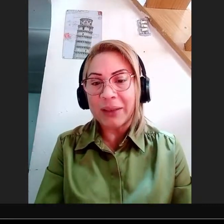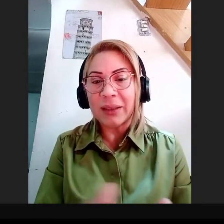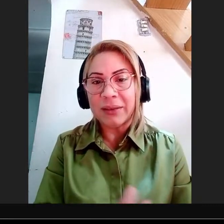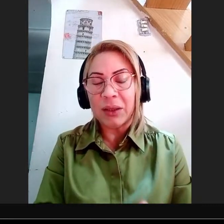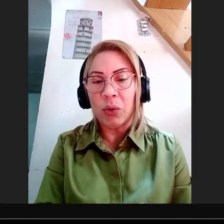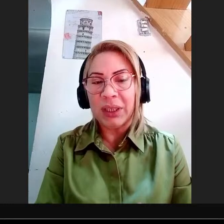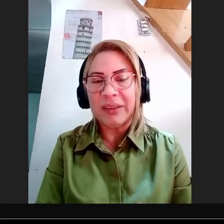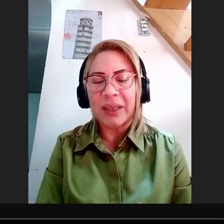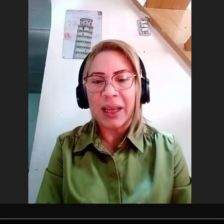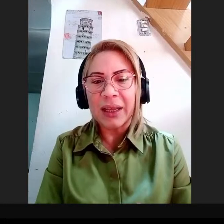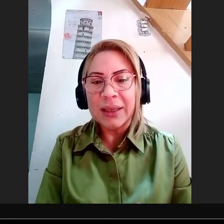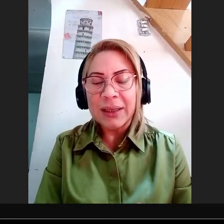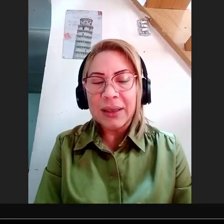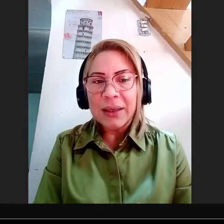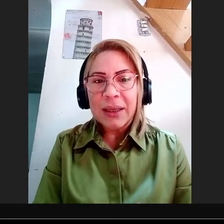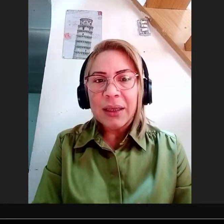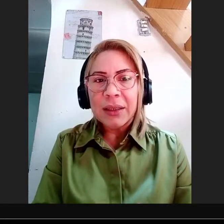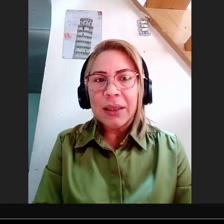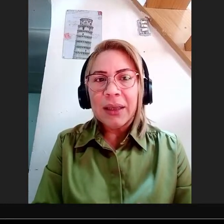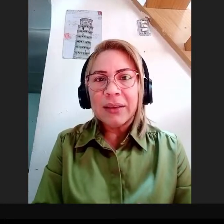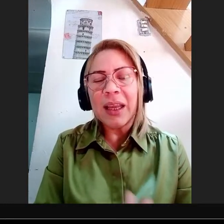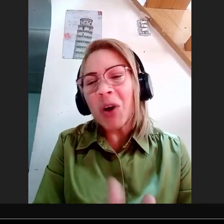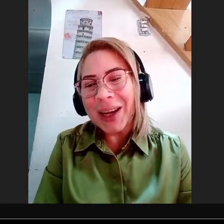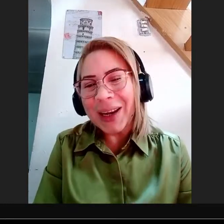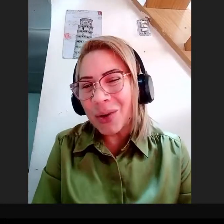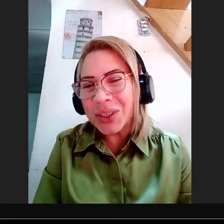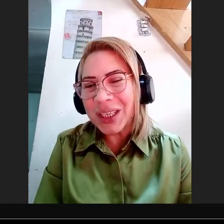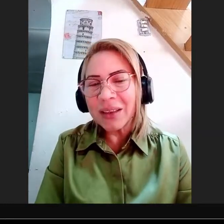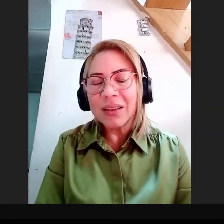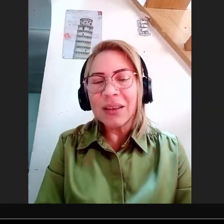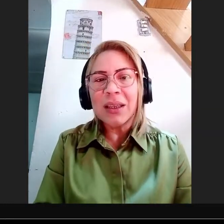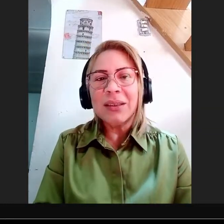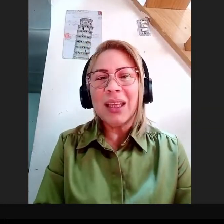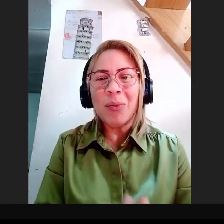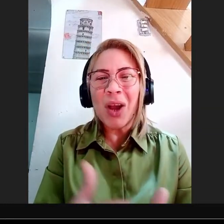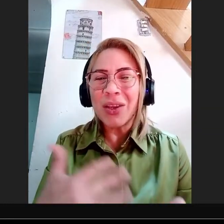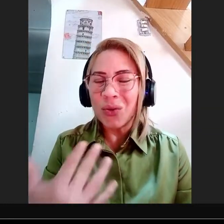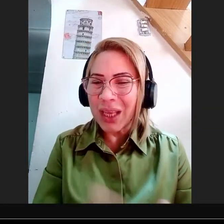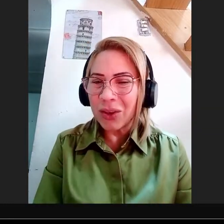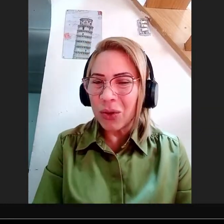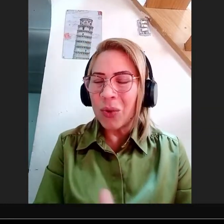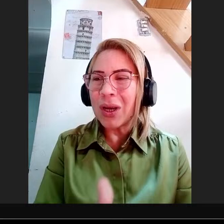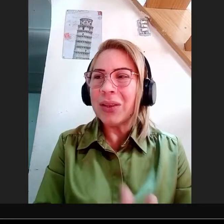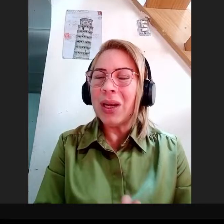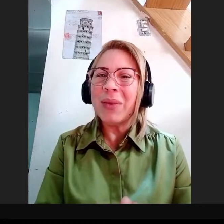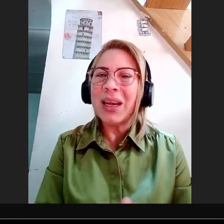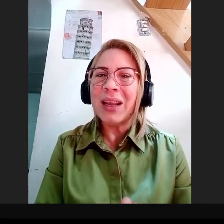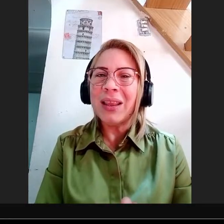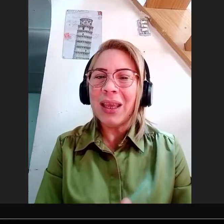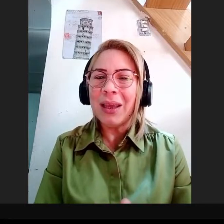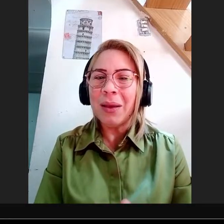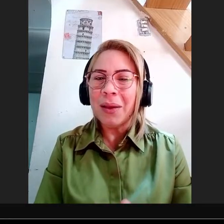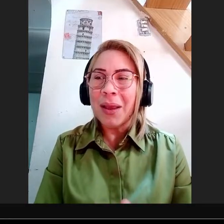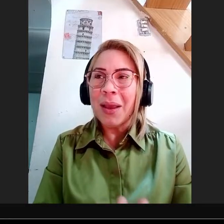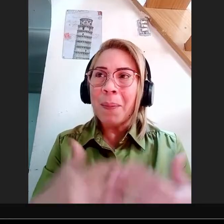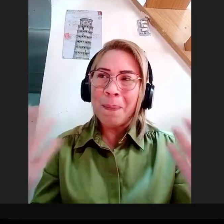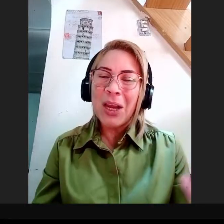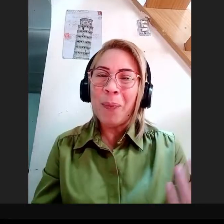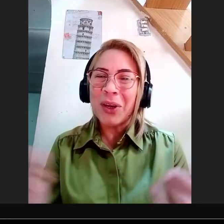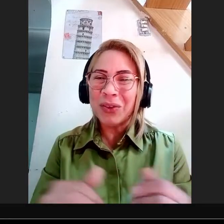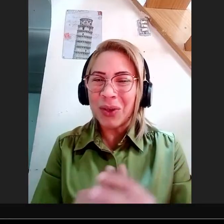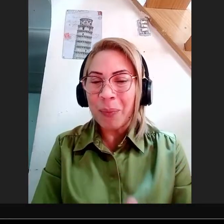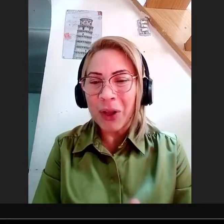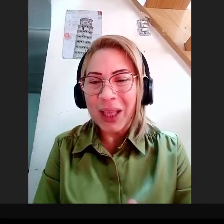we are still struggling to file for a criminal case. We are still struggling, fighting,